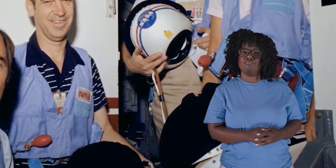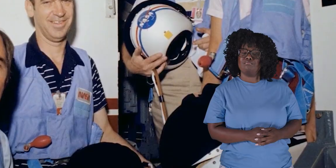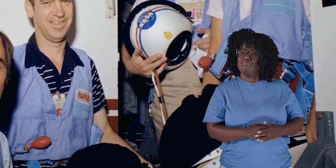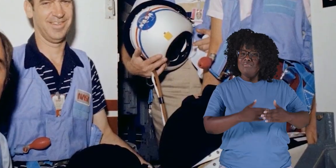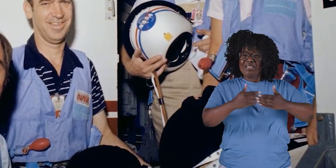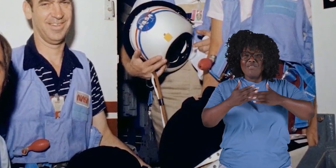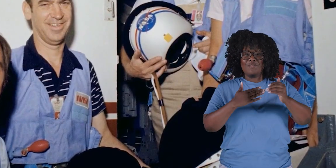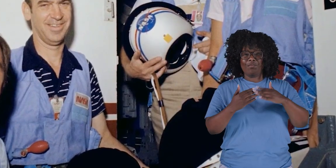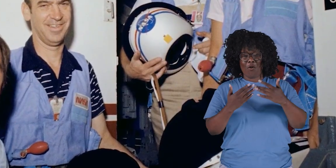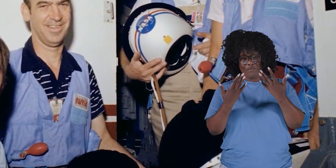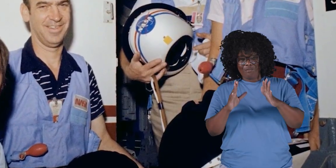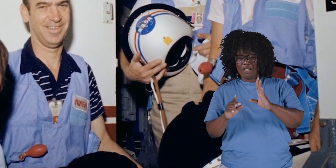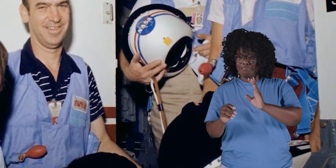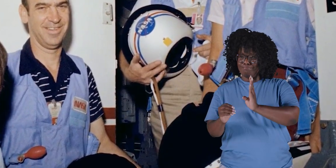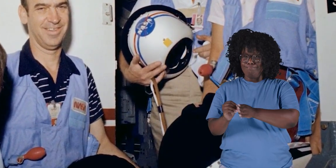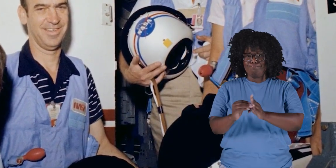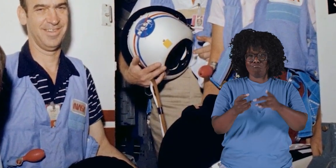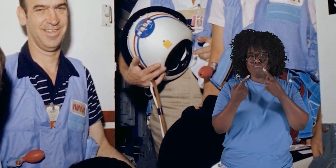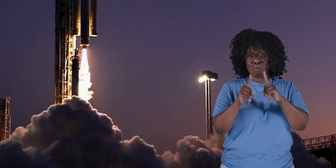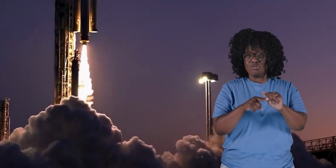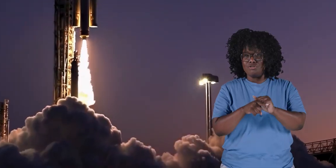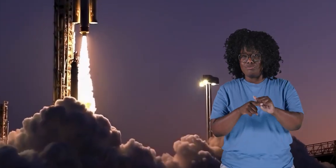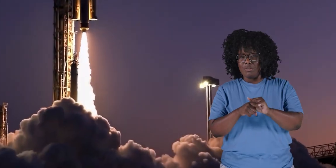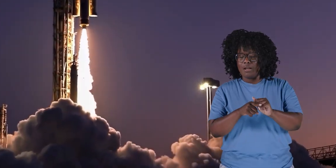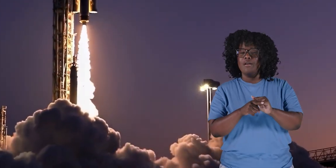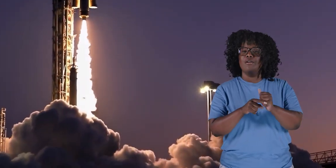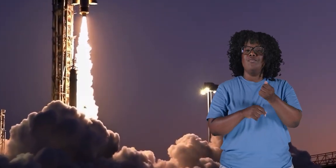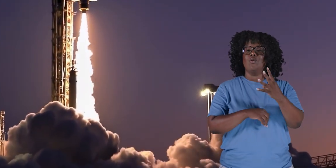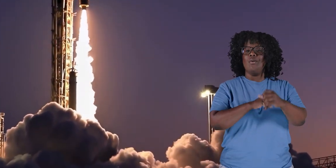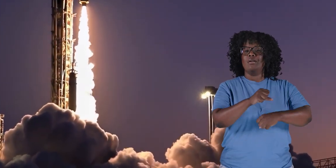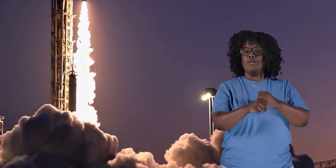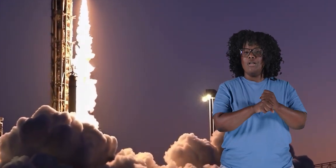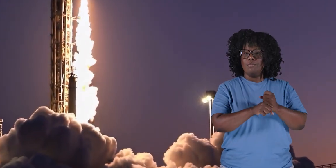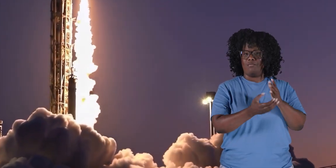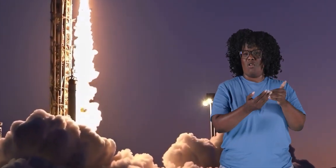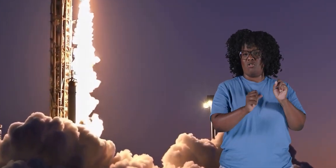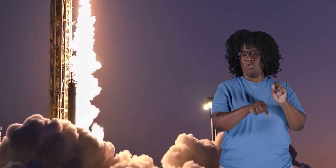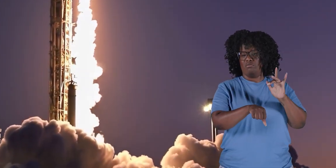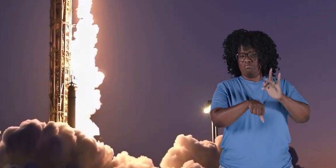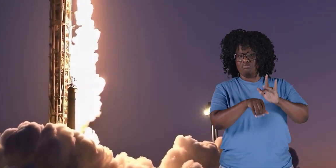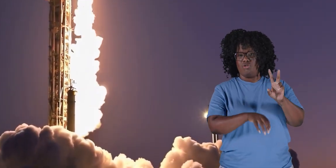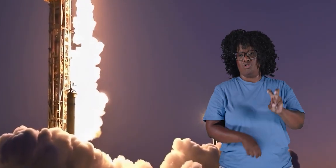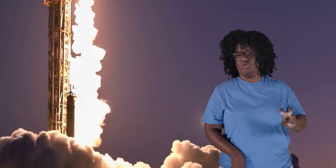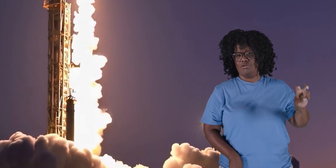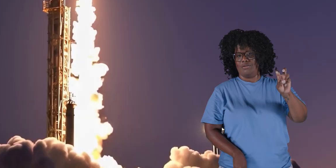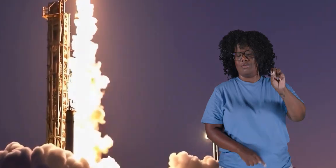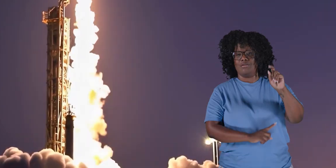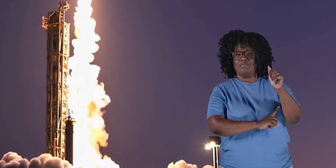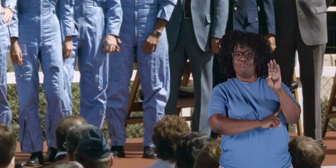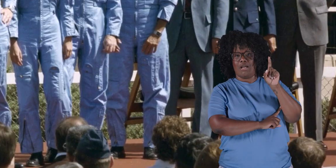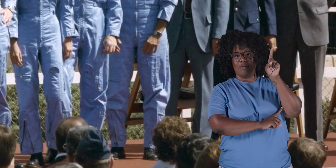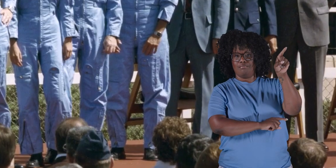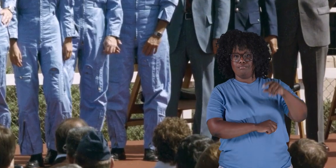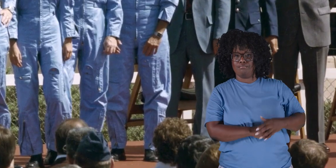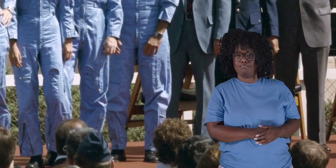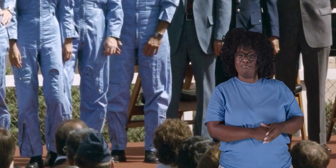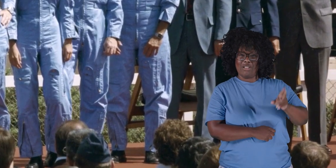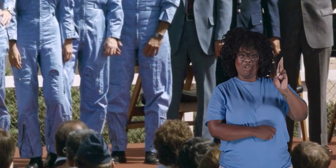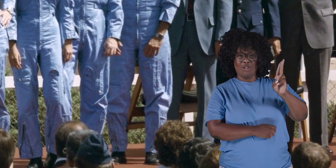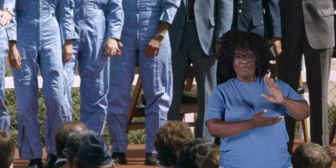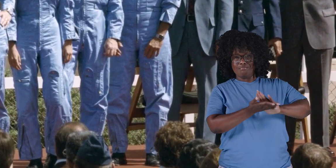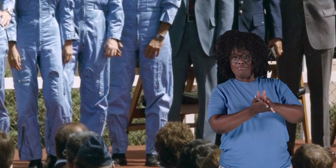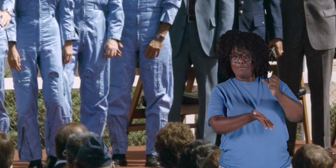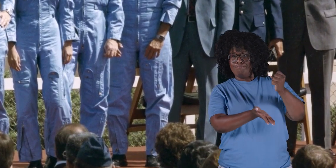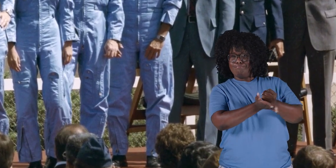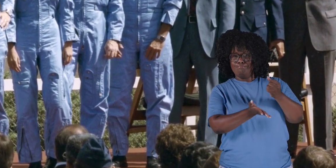Even though she successfully completed the training, it would be a few years before she would actually journey to space. History was